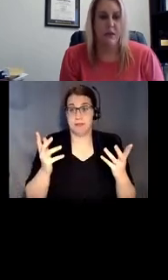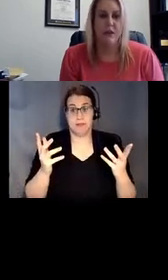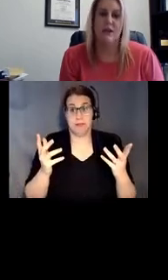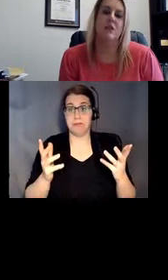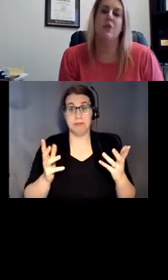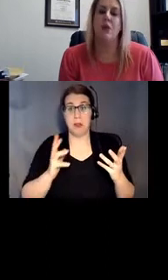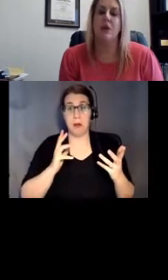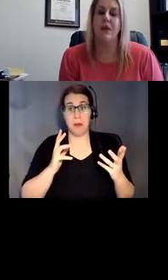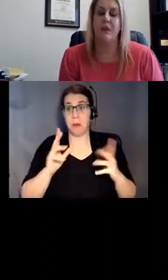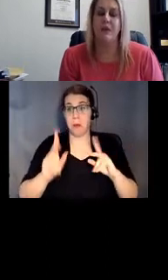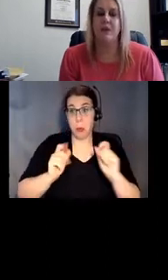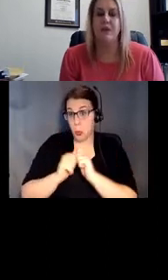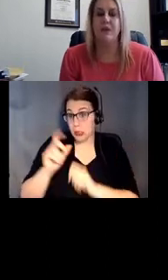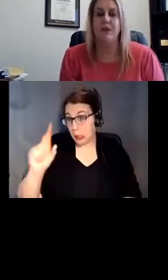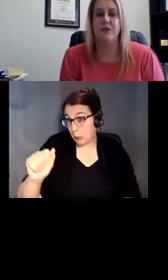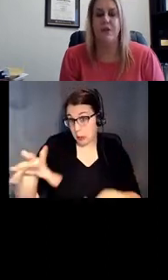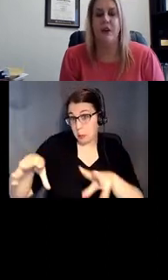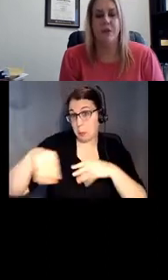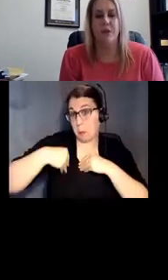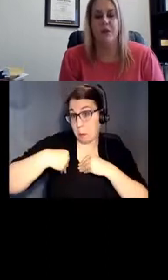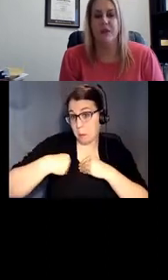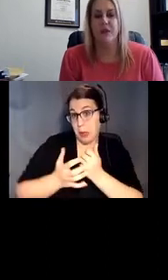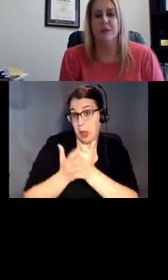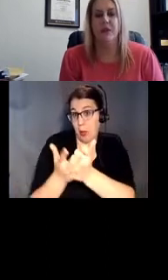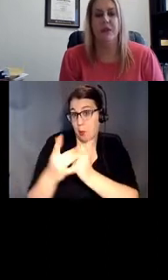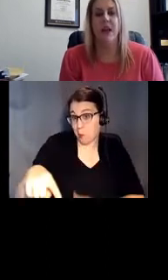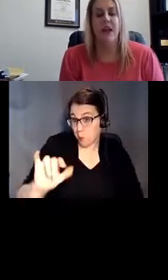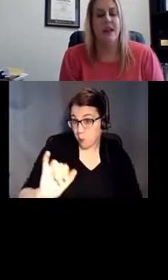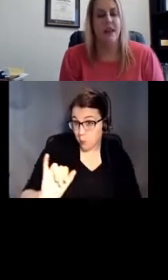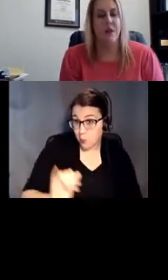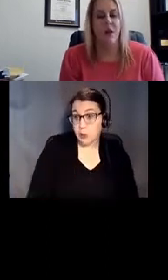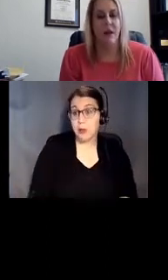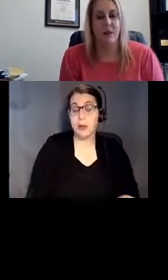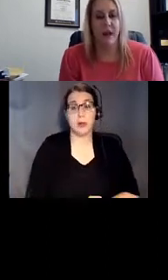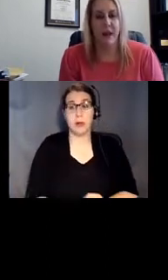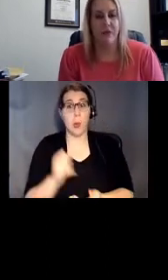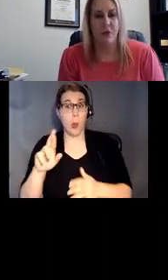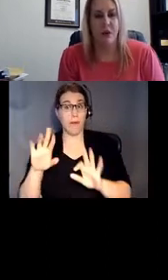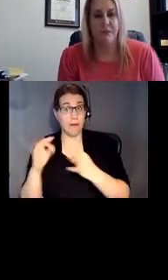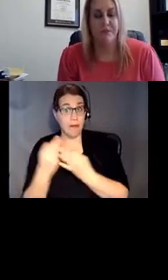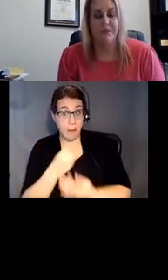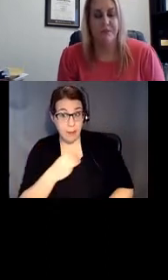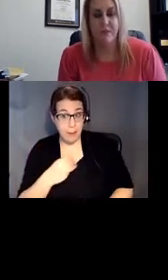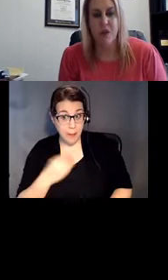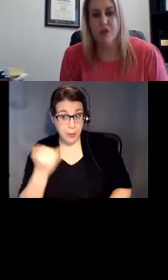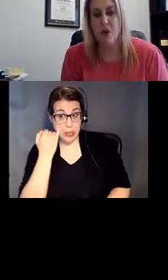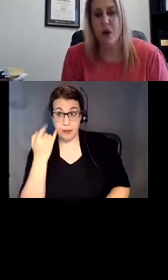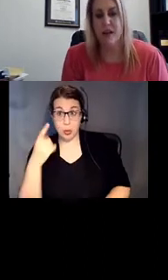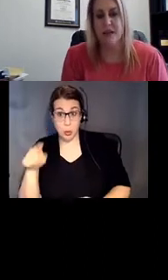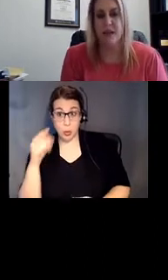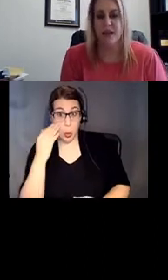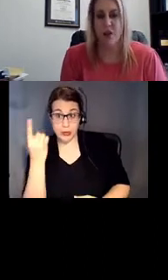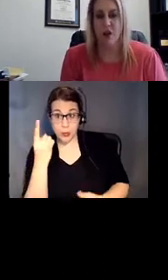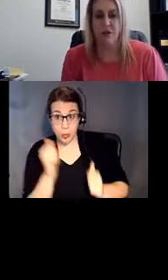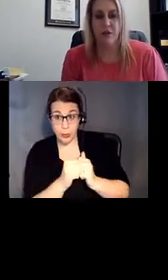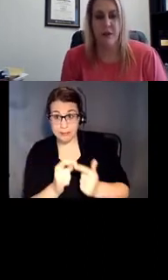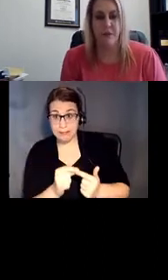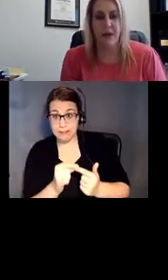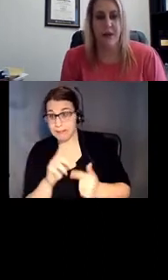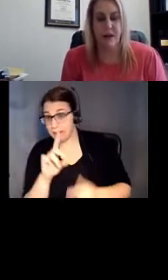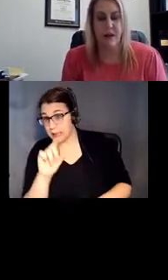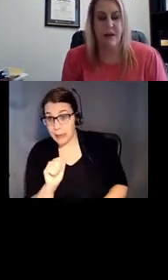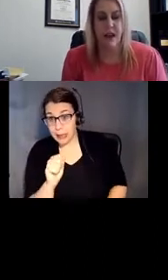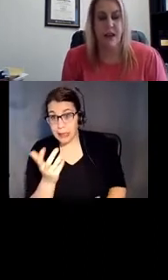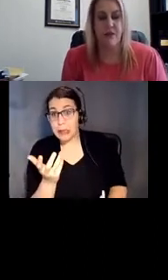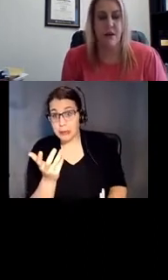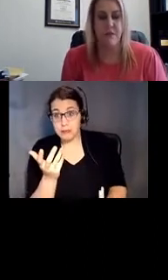with disabilities or family members of someone with a disability that they wanted to plan for. So it's an honor for me to